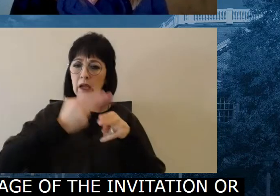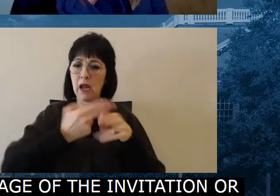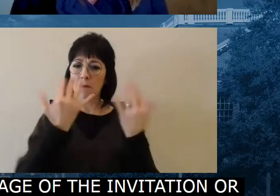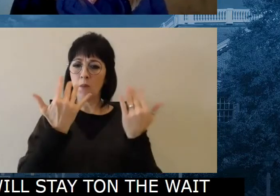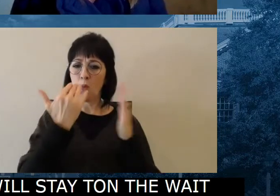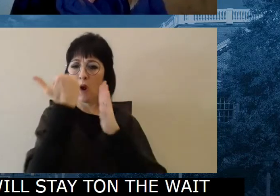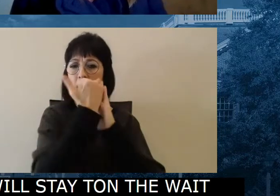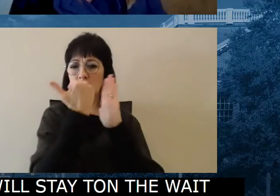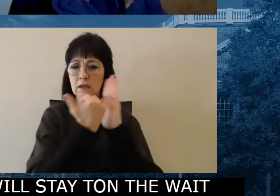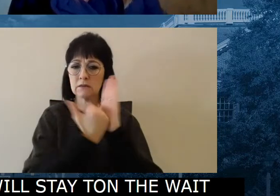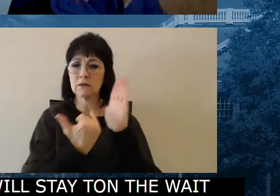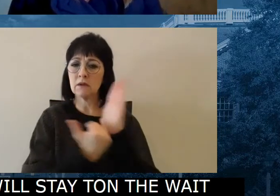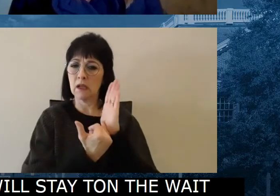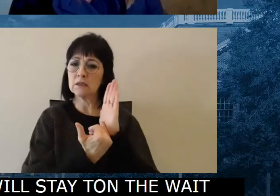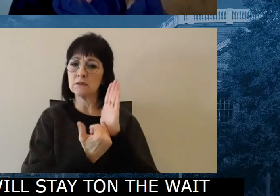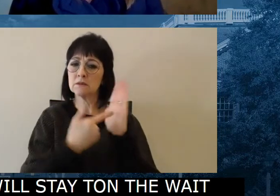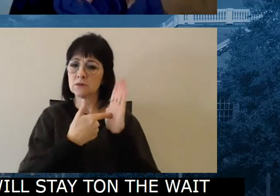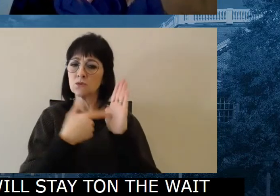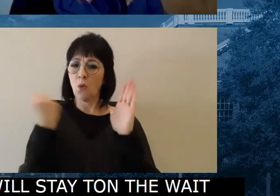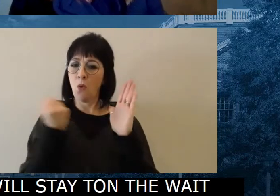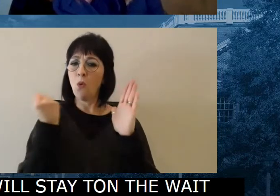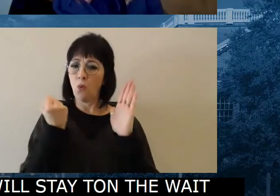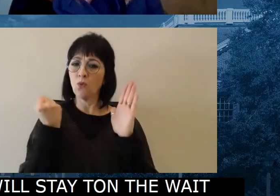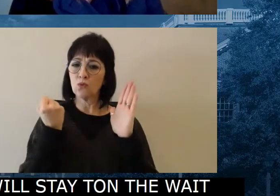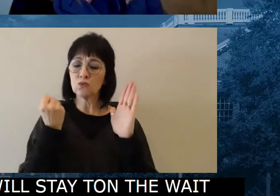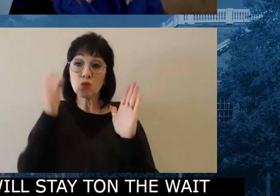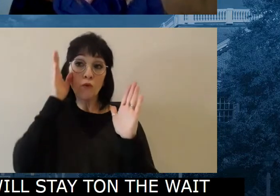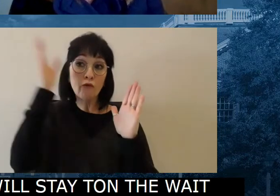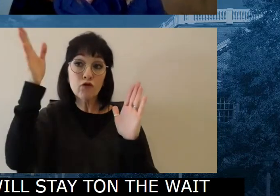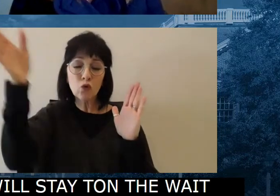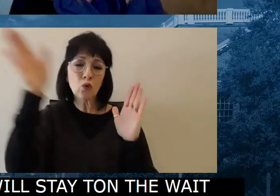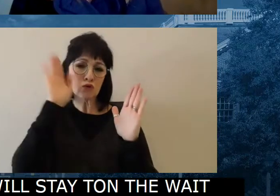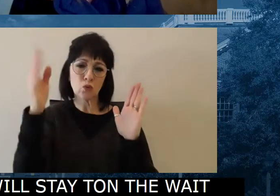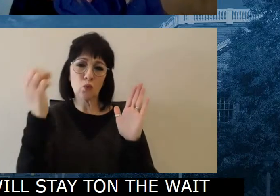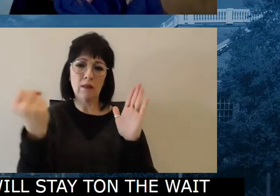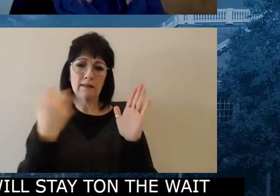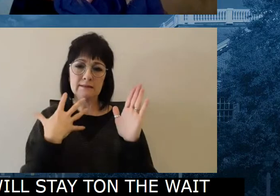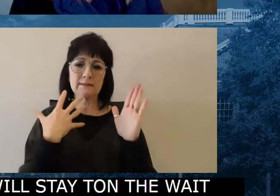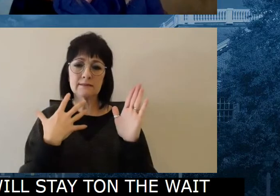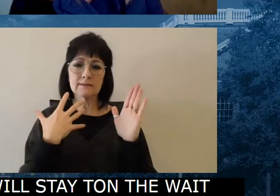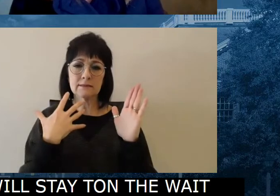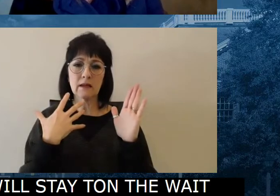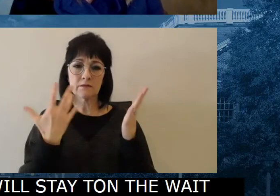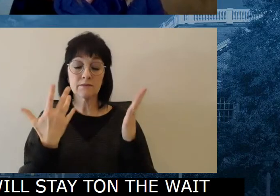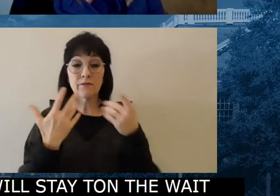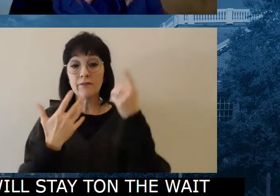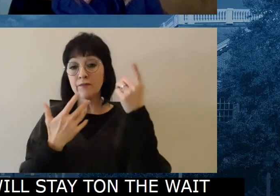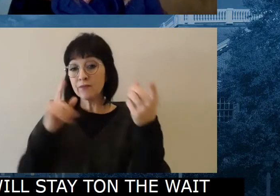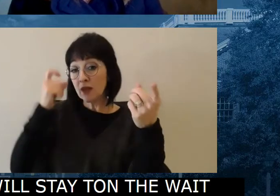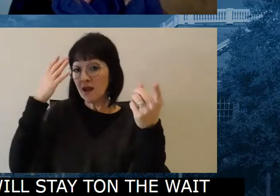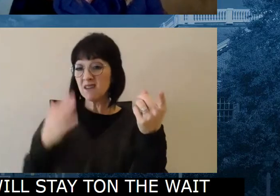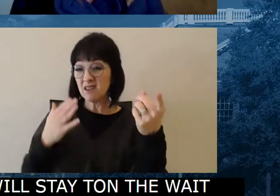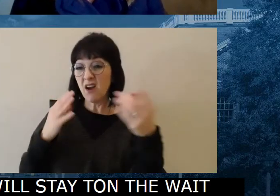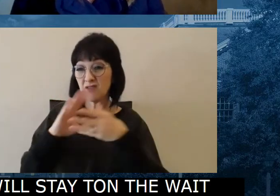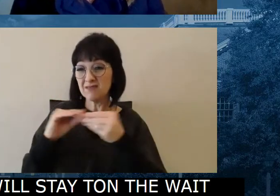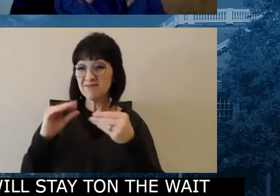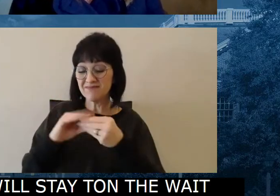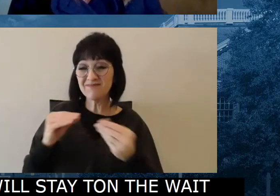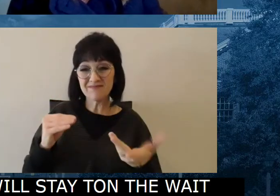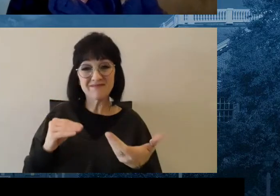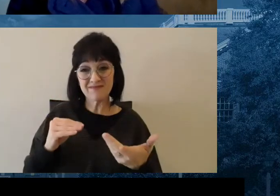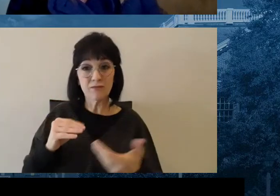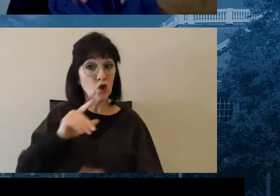in the future. The basic message is take a vaccine when it's available, because they're